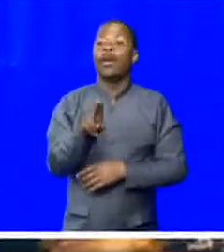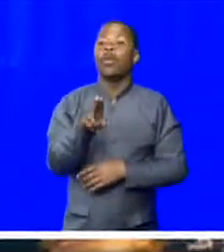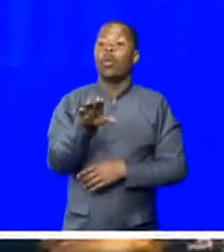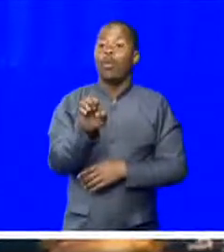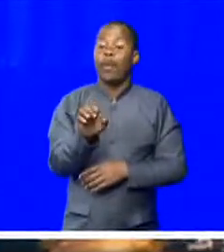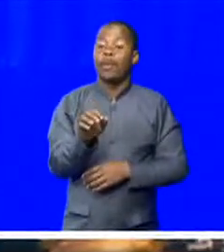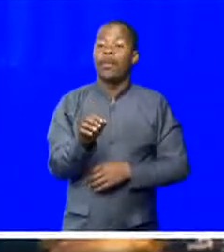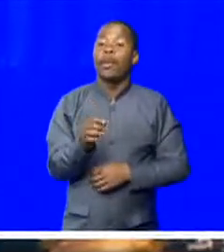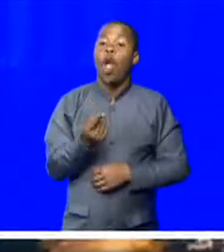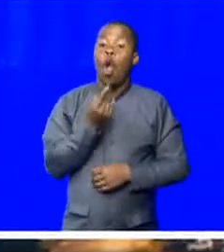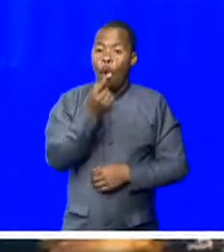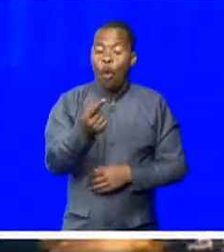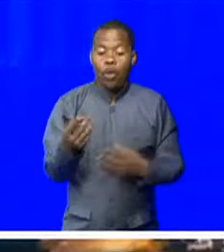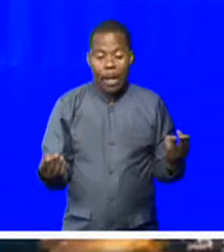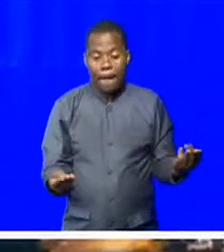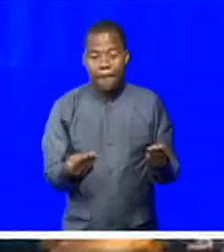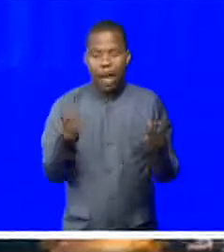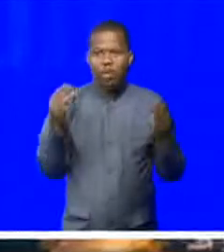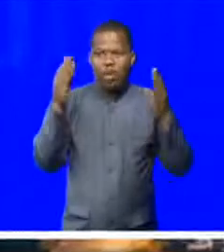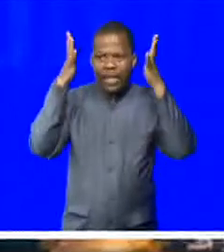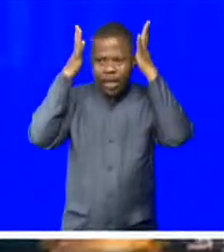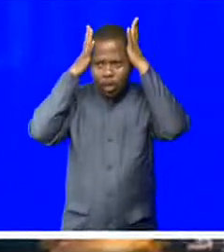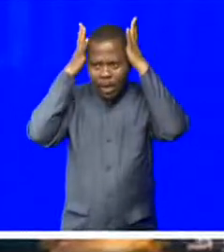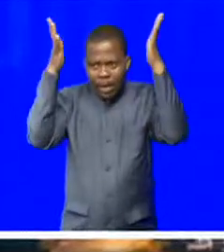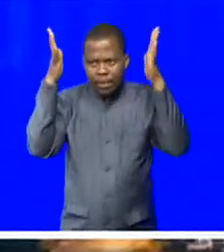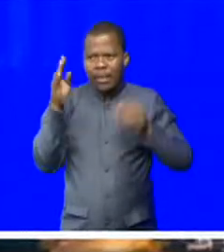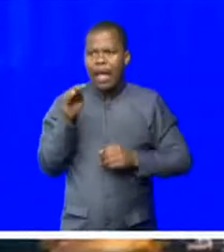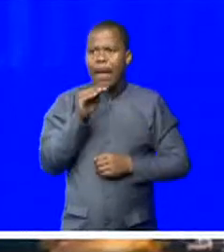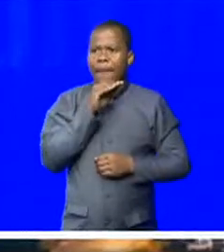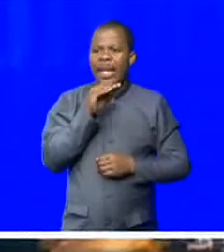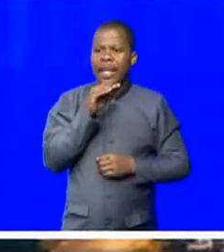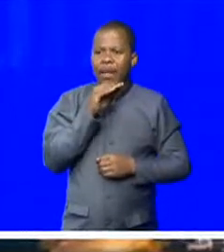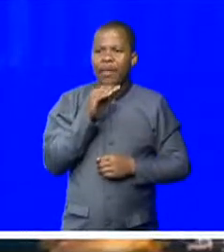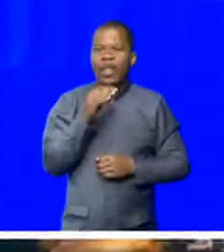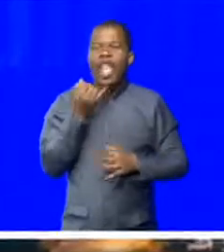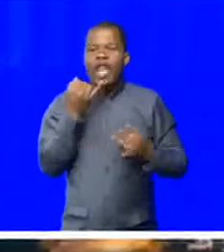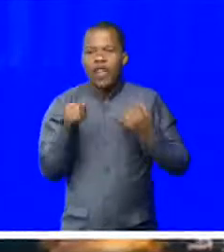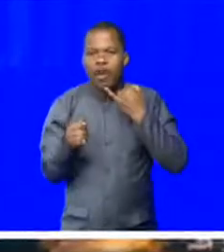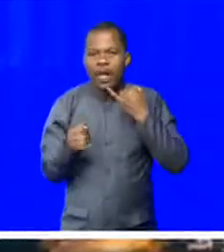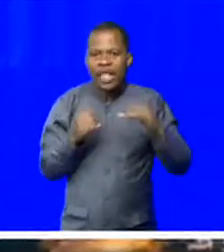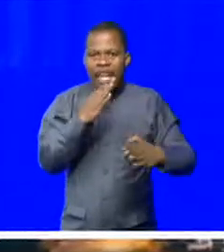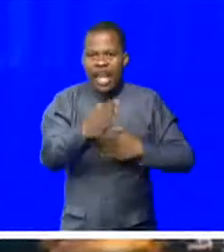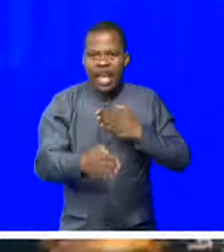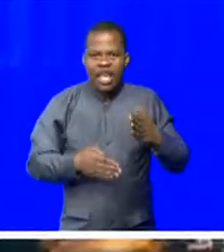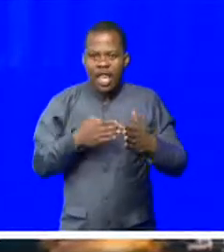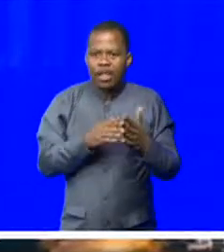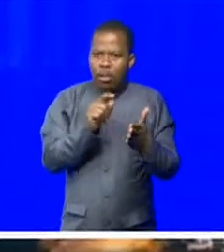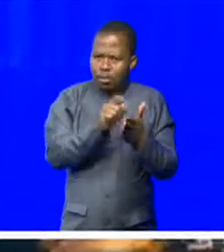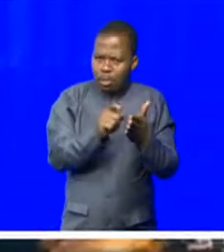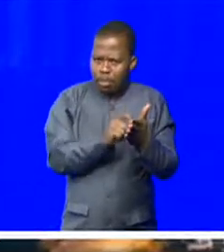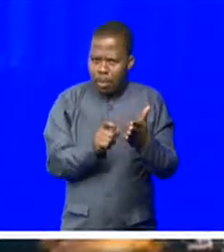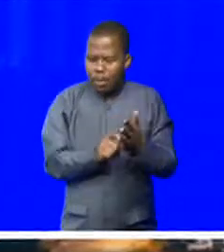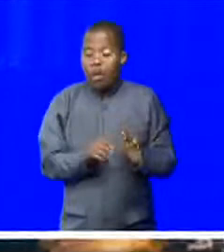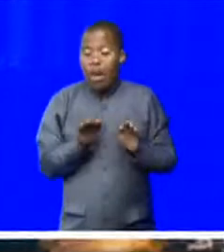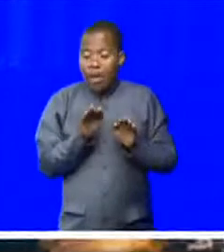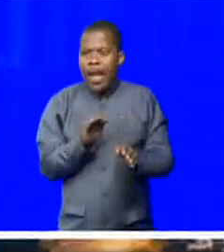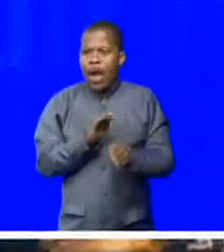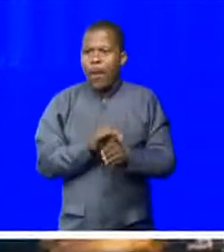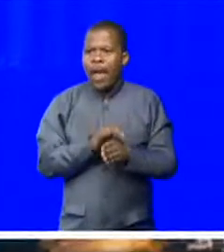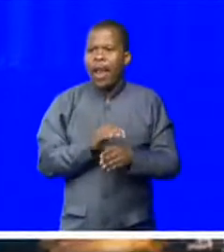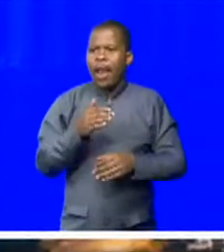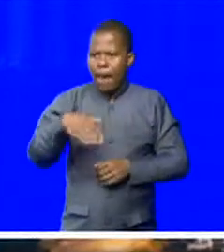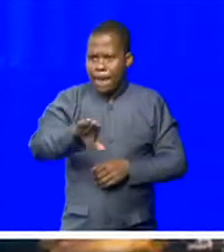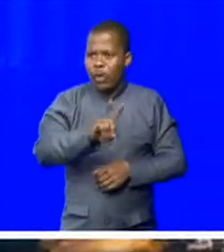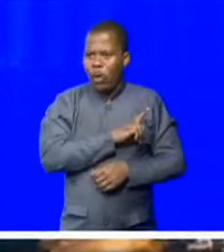Pesha Dube, challenges all eMaswati to keep their private archives and deposit to the National Archives for posterity.